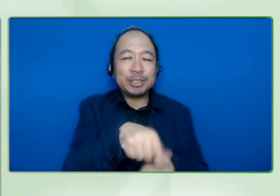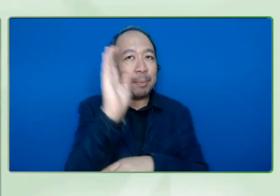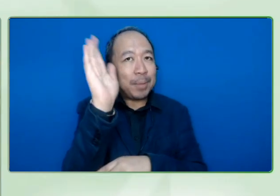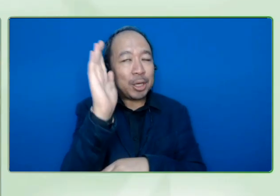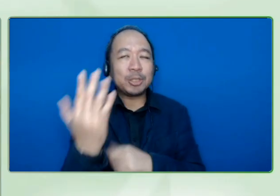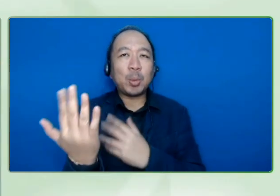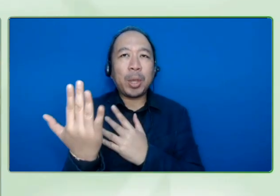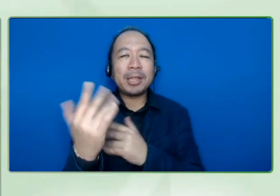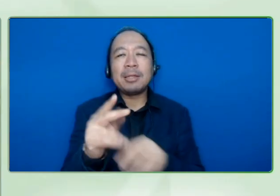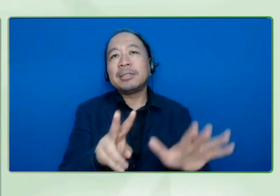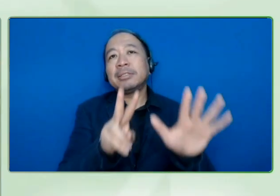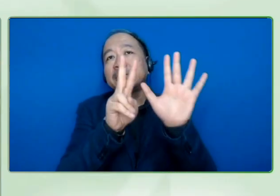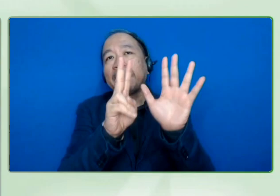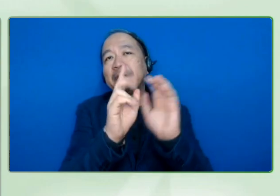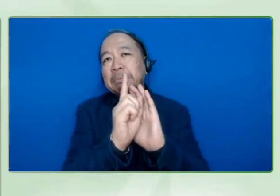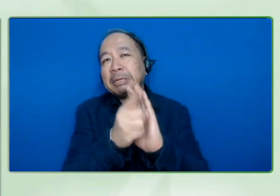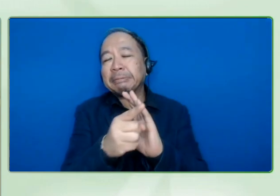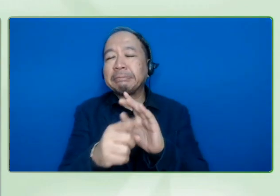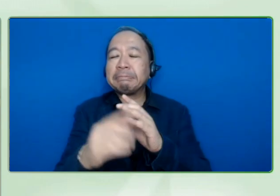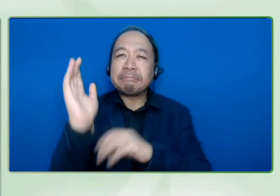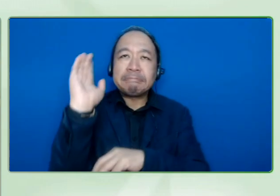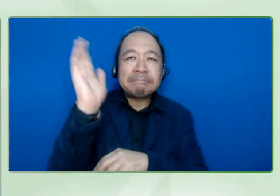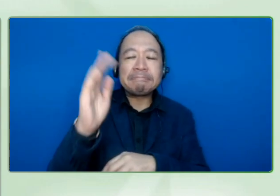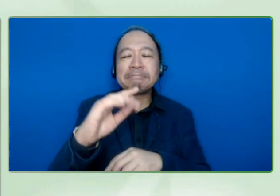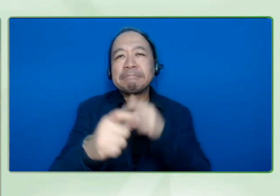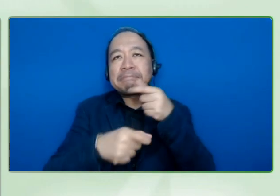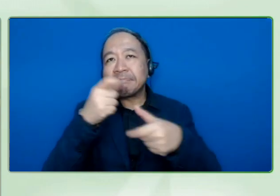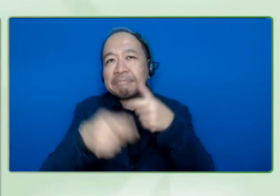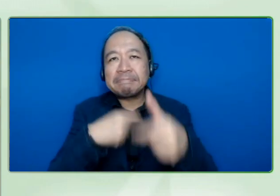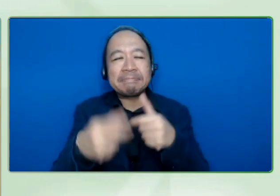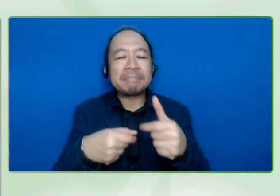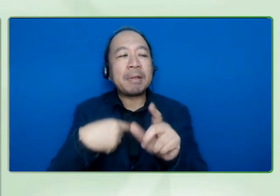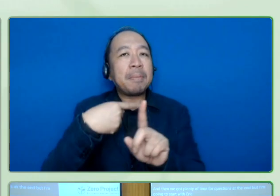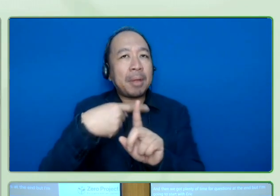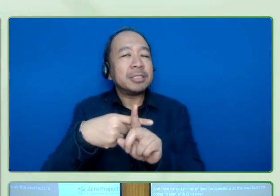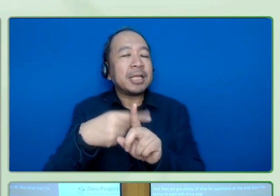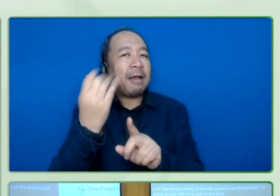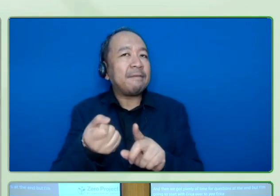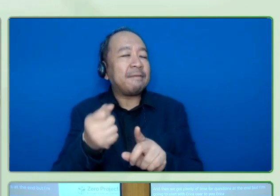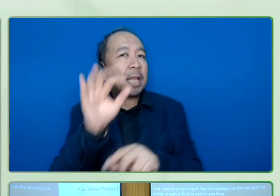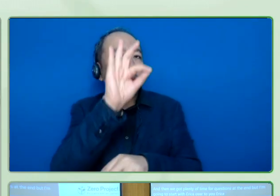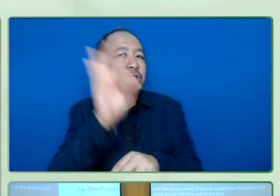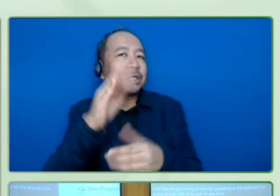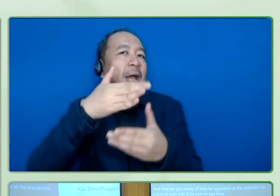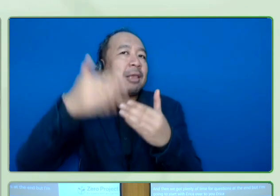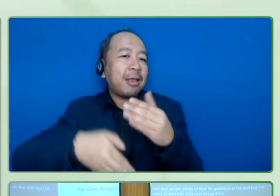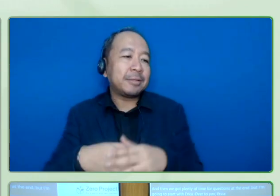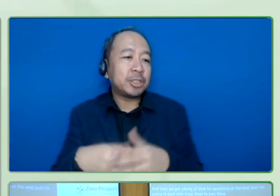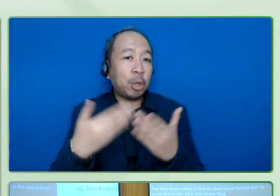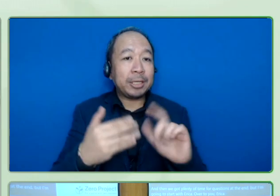got plenty of time for questions at the end. But I'm going to start with Erica. Over to you, Erica. Great,